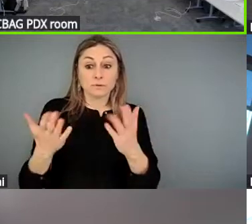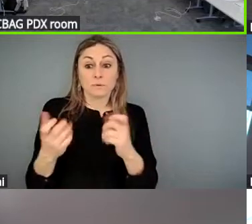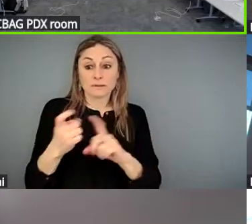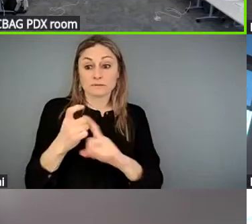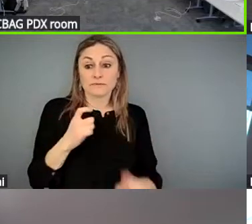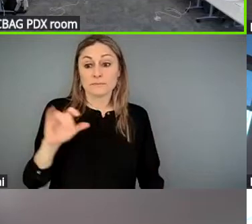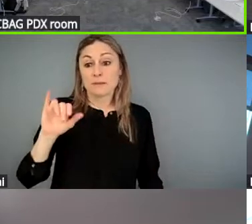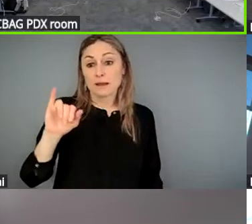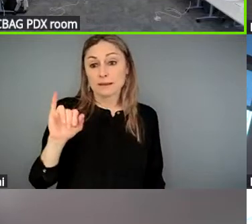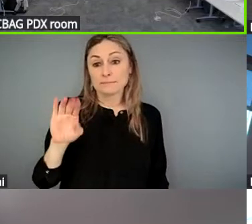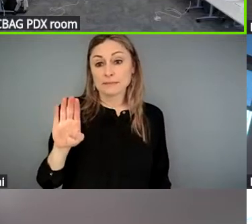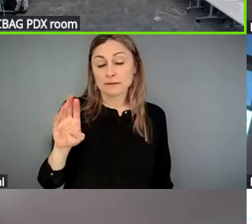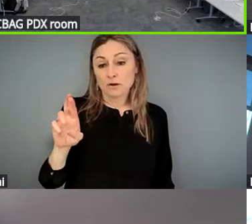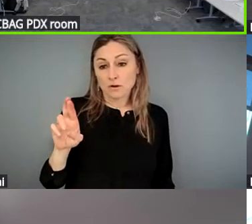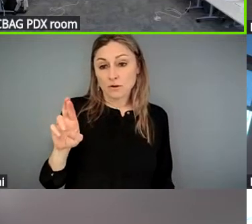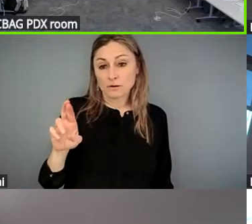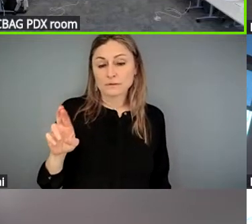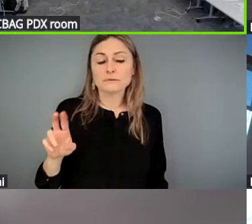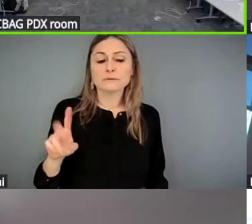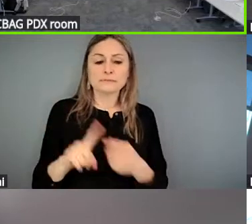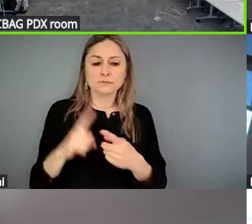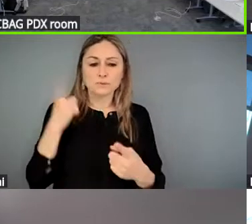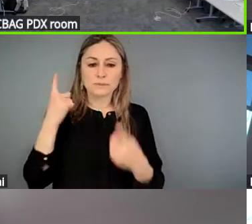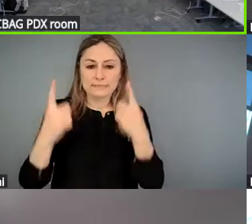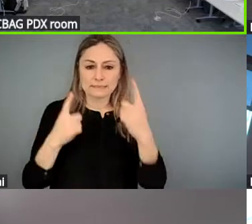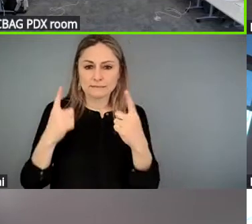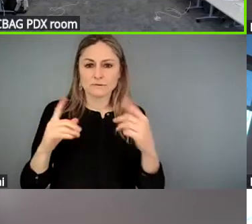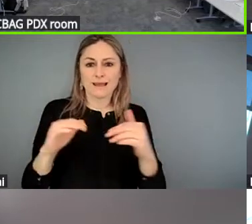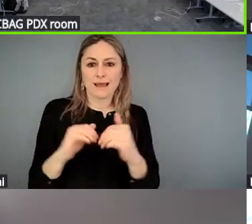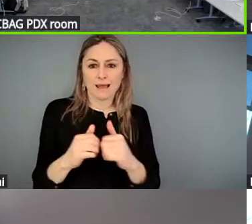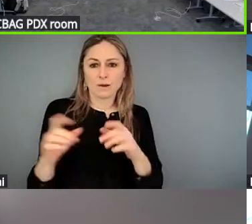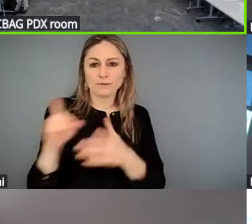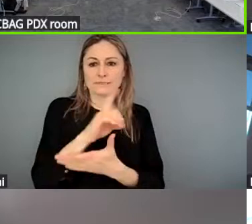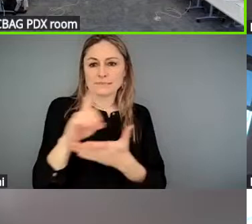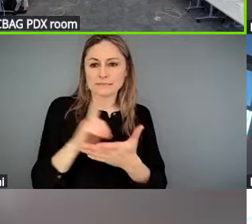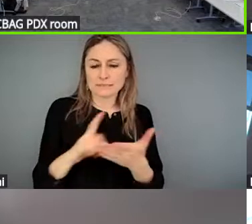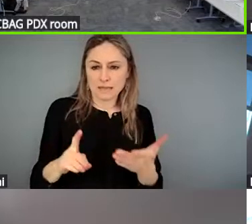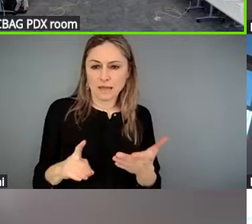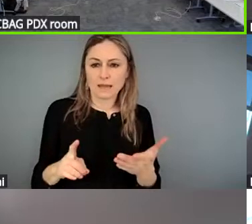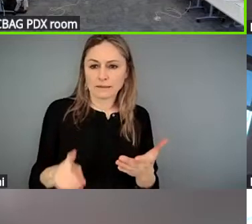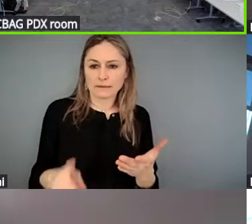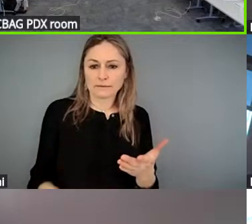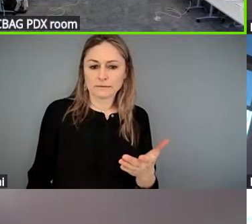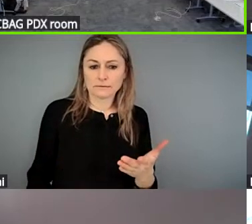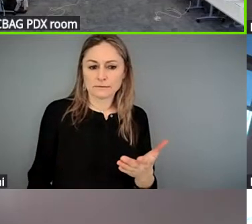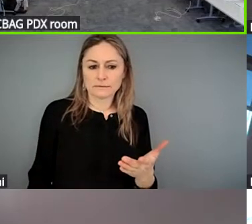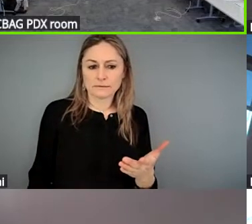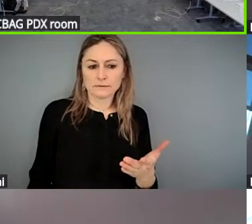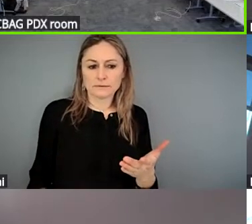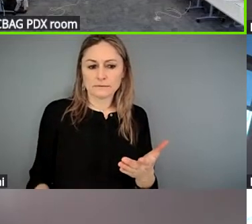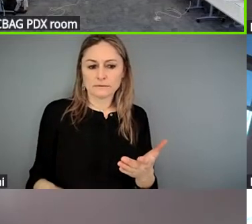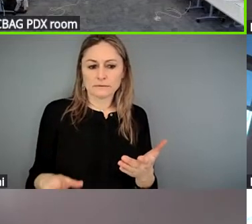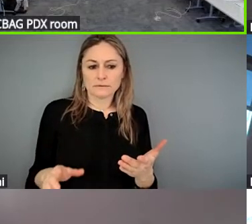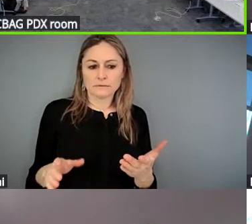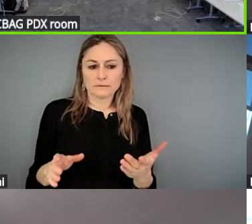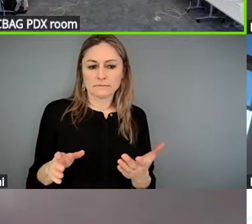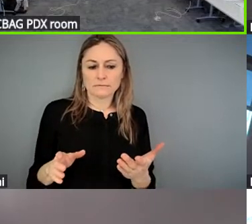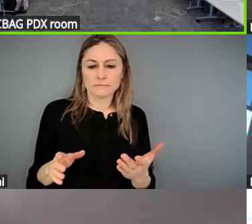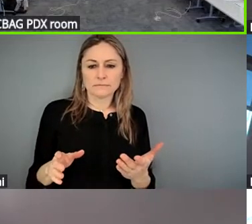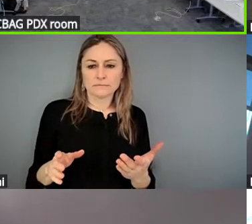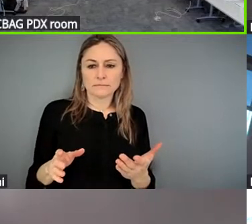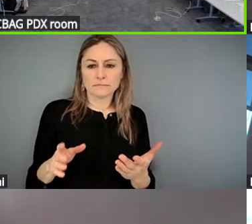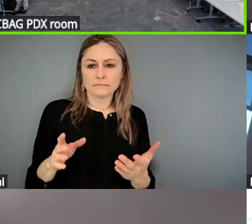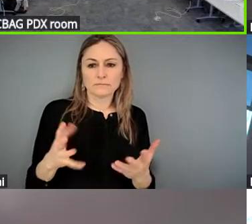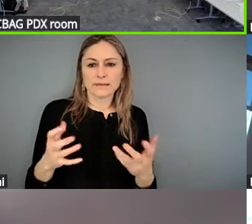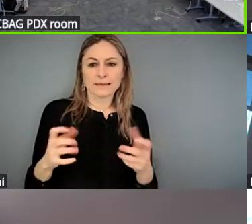is to consider how the design of that off-ramp intersects with the adjoining